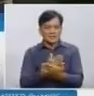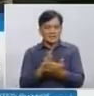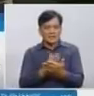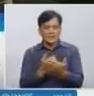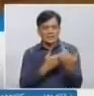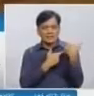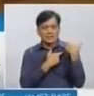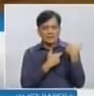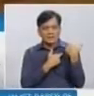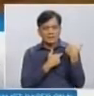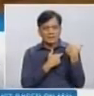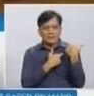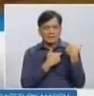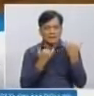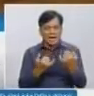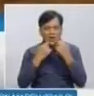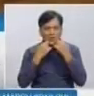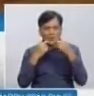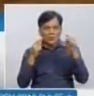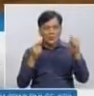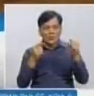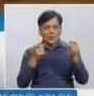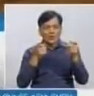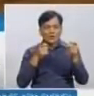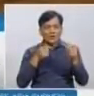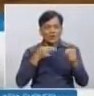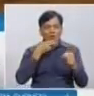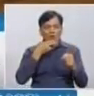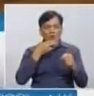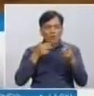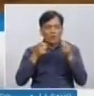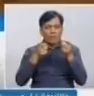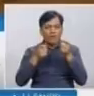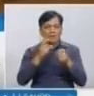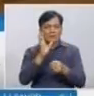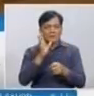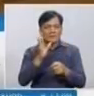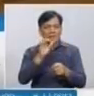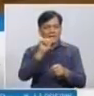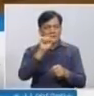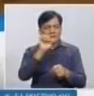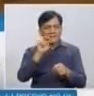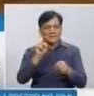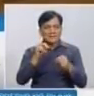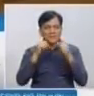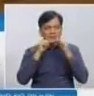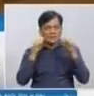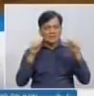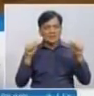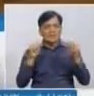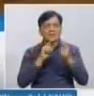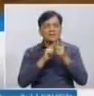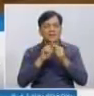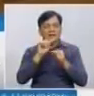responsibility. We have successfully hosted the 50th ASEAN anniversary and the 31st